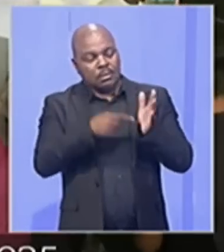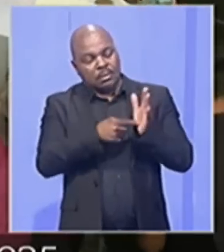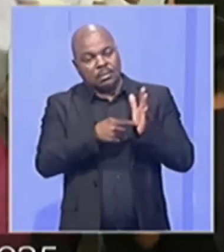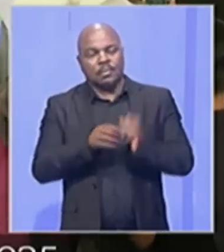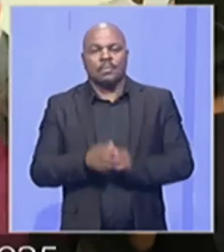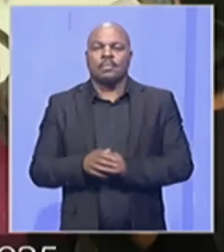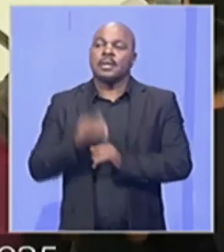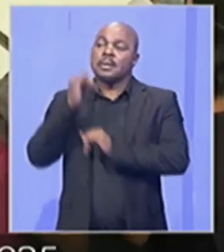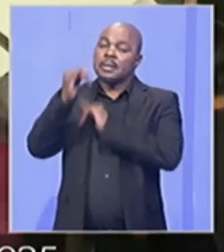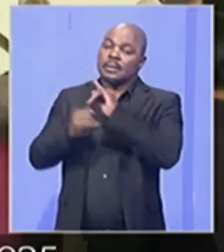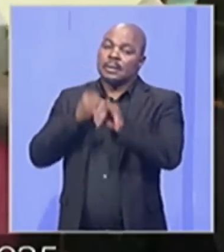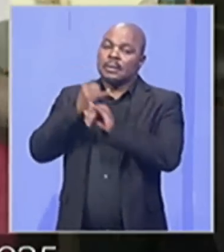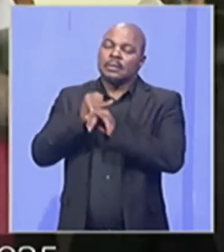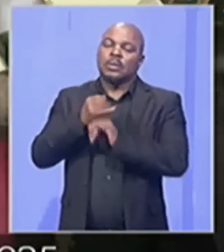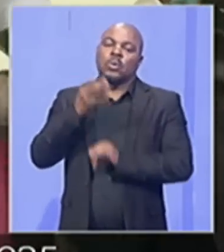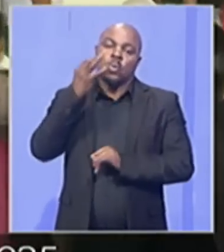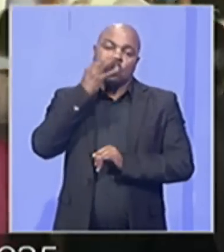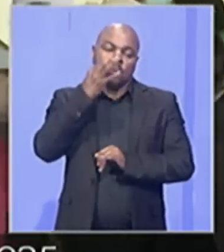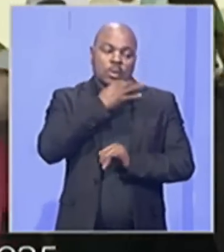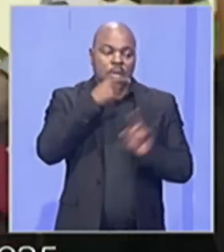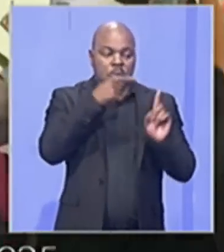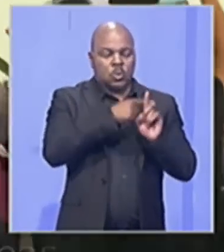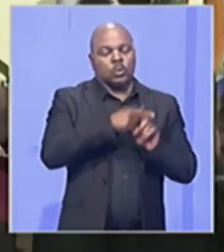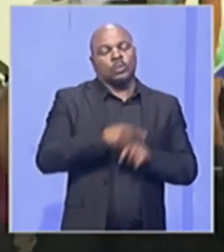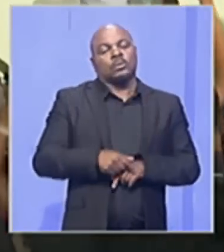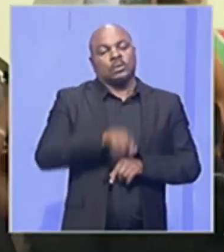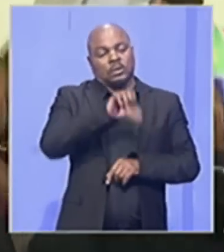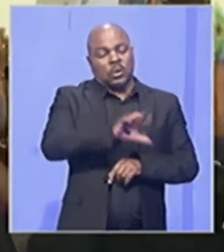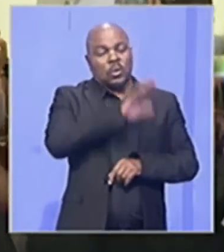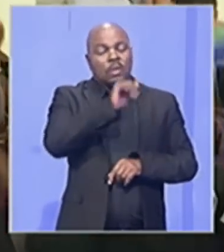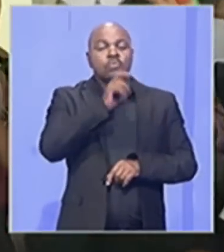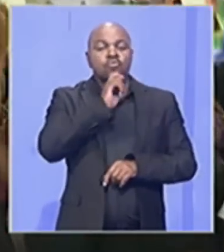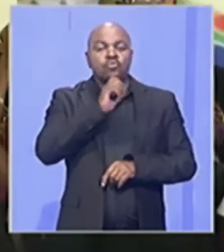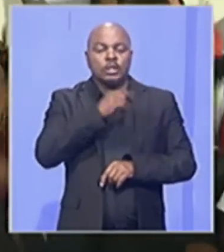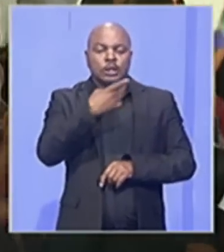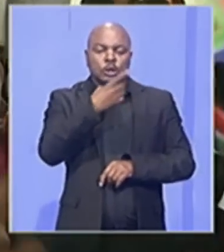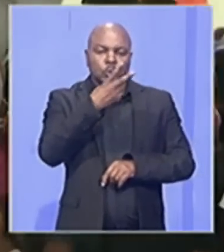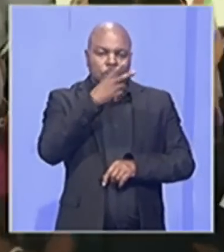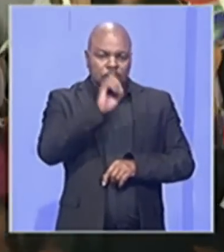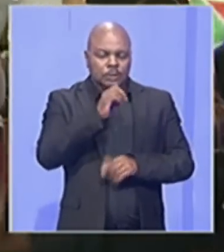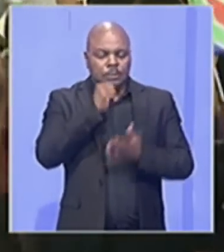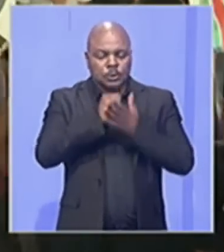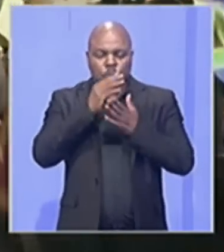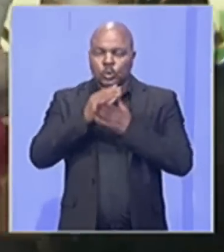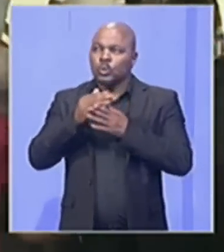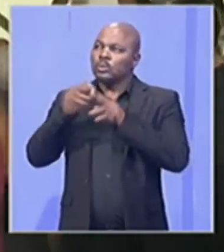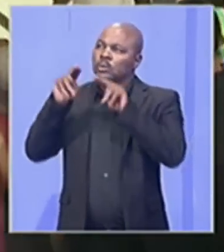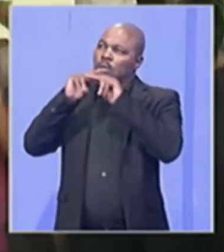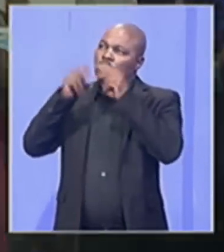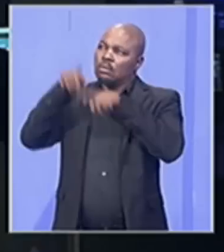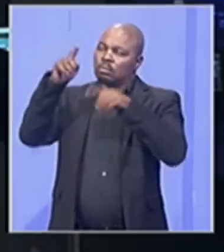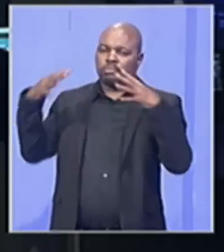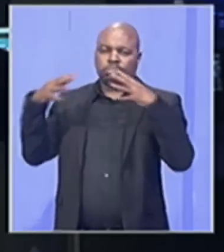Afrika Borwa e tla sebedisa boetapele ba yona ba G20 ho tlisa kopano maemong a matjhaba.